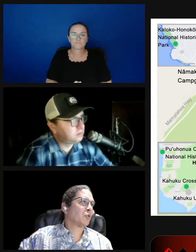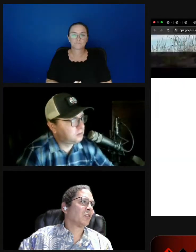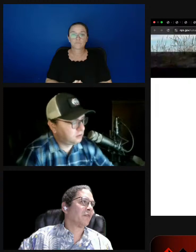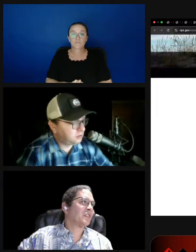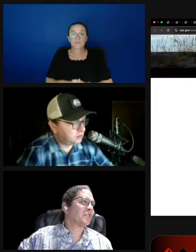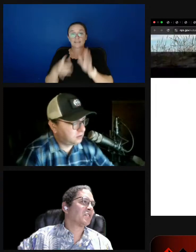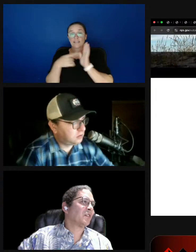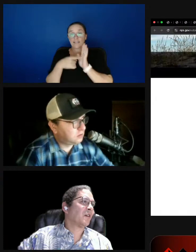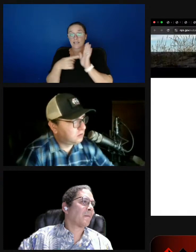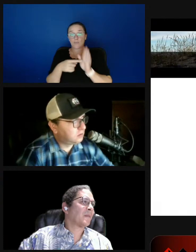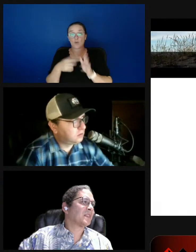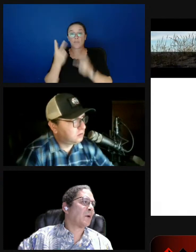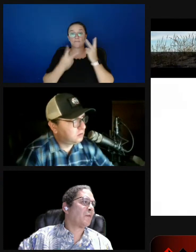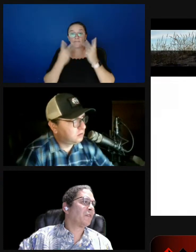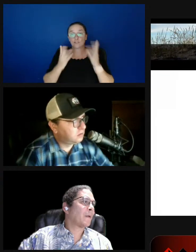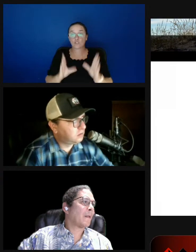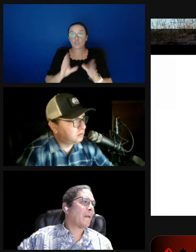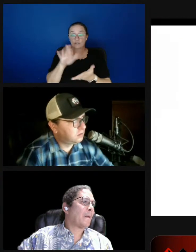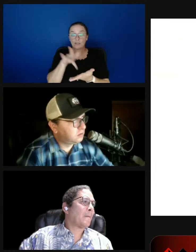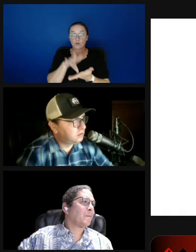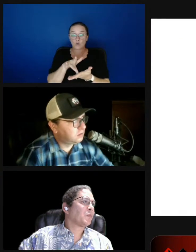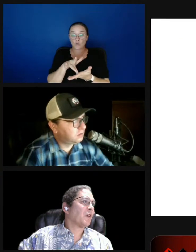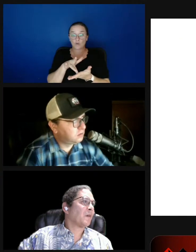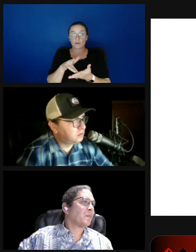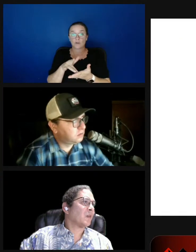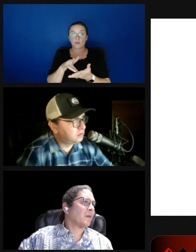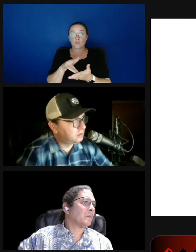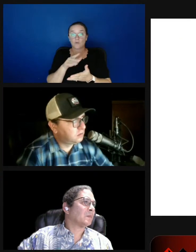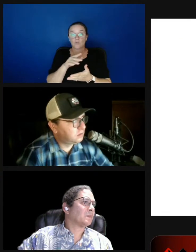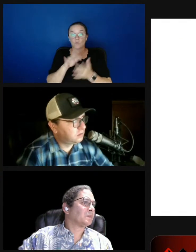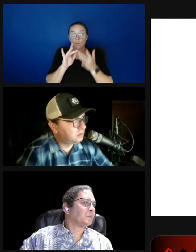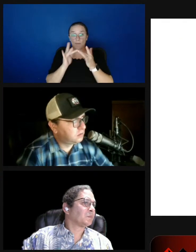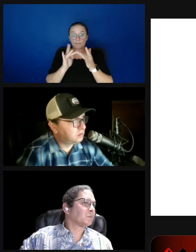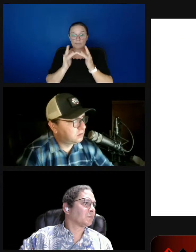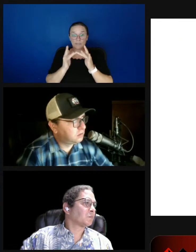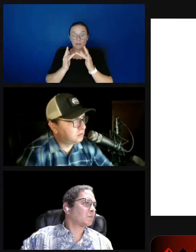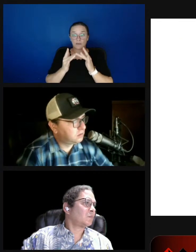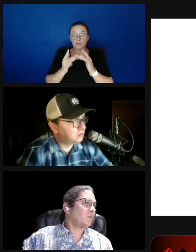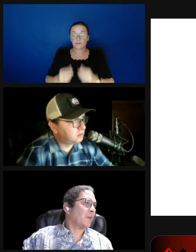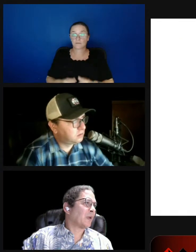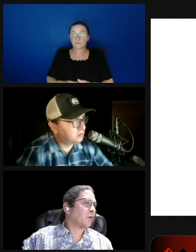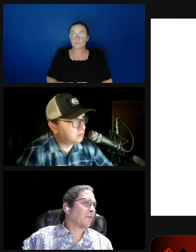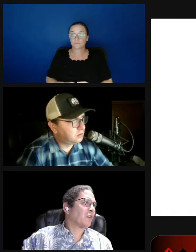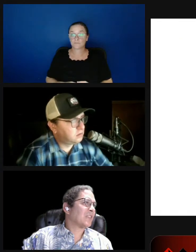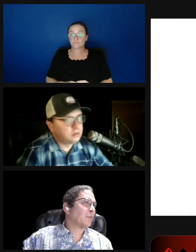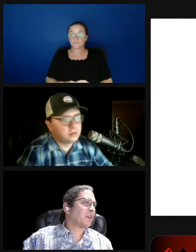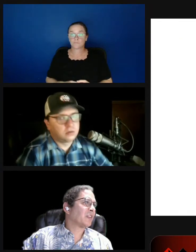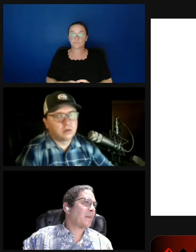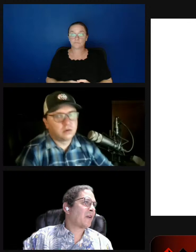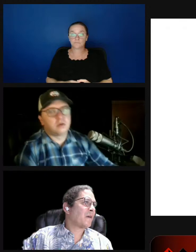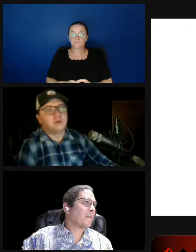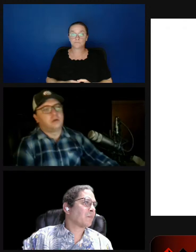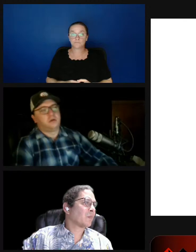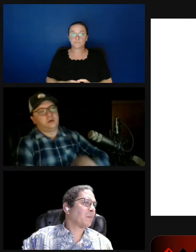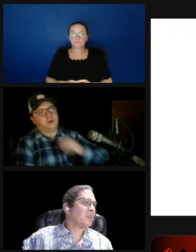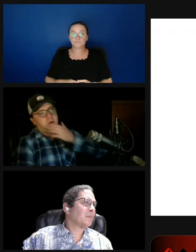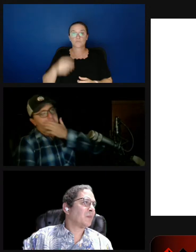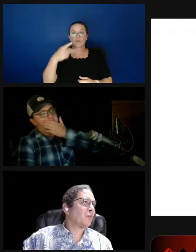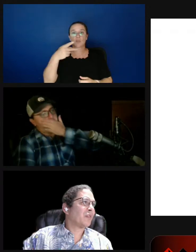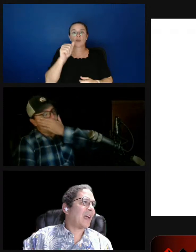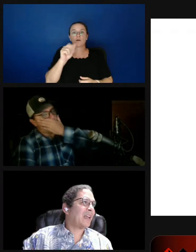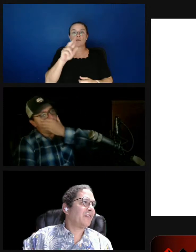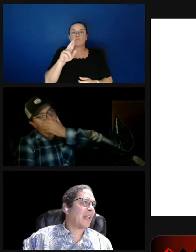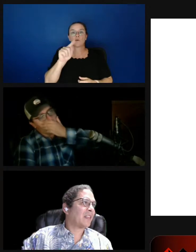example, let's just go to the visitor center itself here. And we can look at, for example, particulate matter,